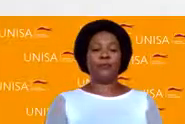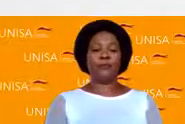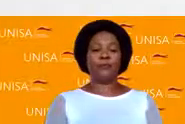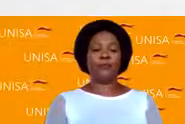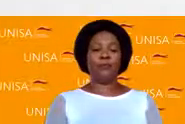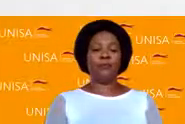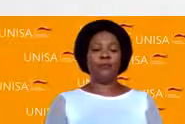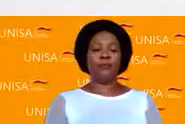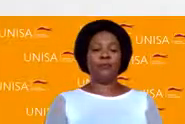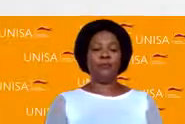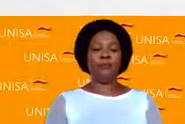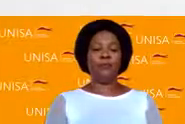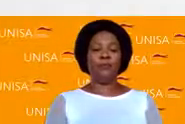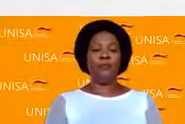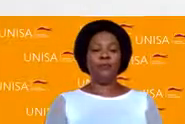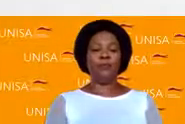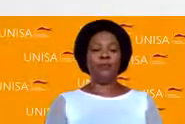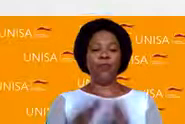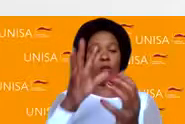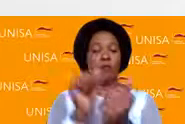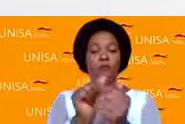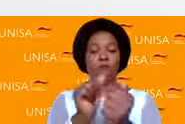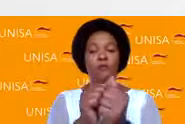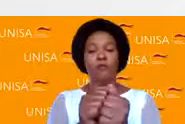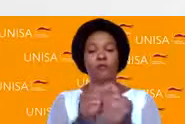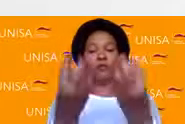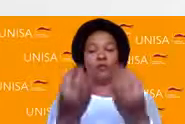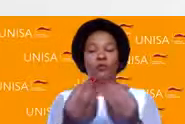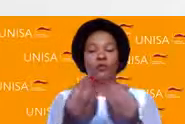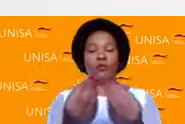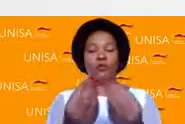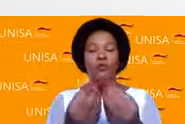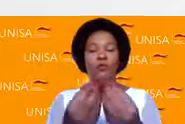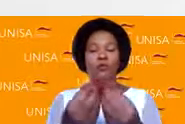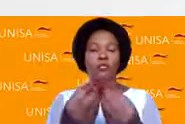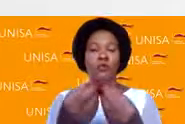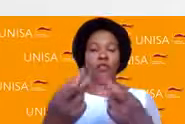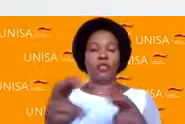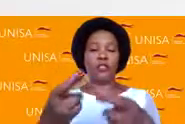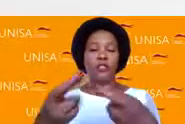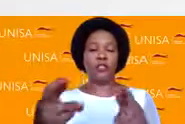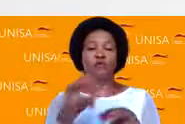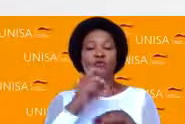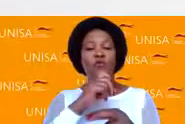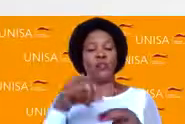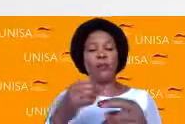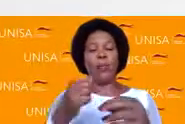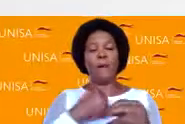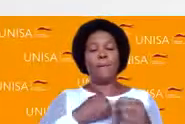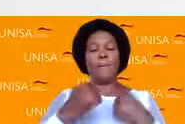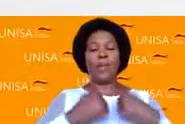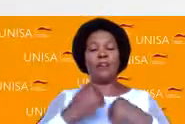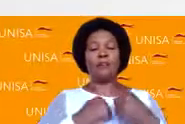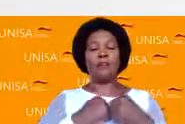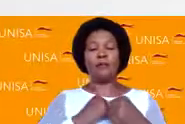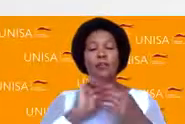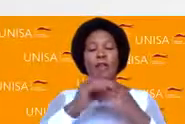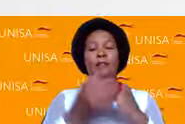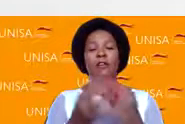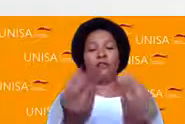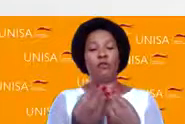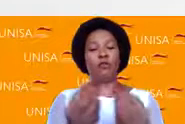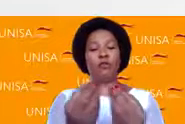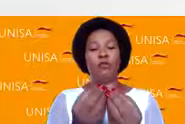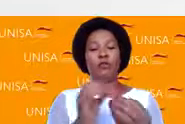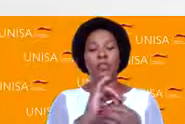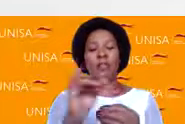So just a quick overview of the tools that you can do, that you can use on myAdmin. We've already covered a few of them. So if